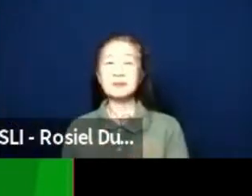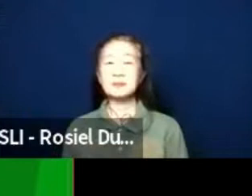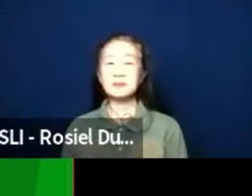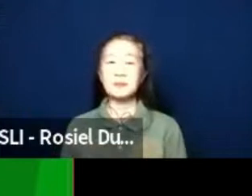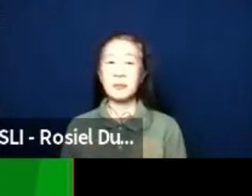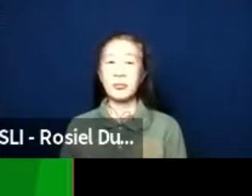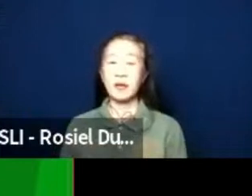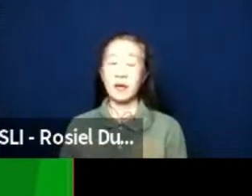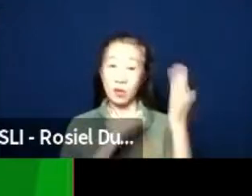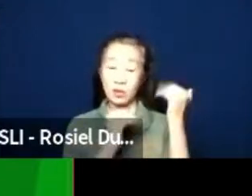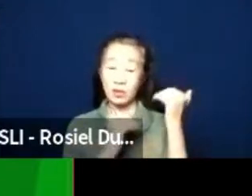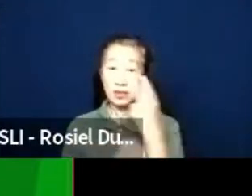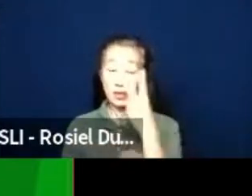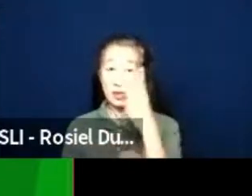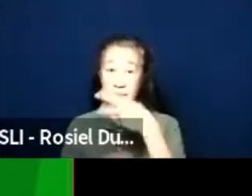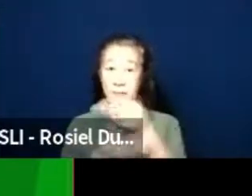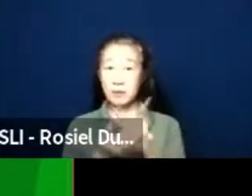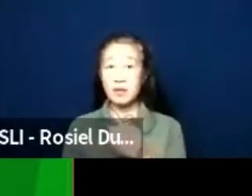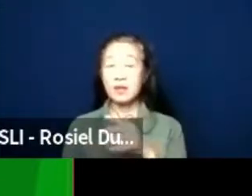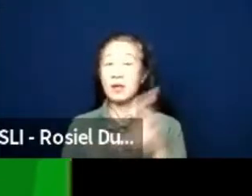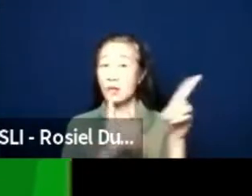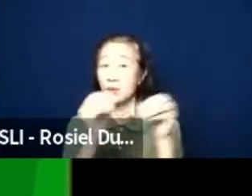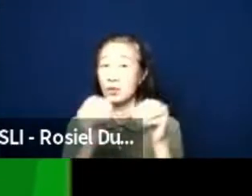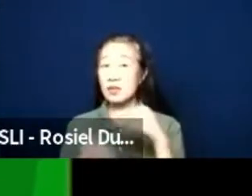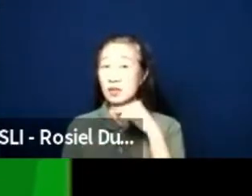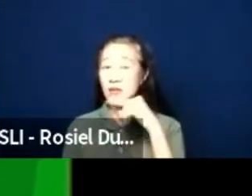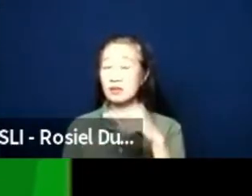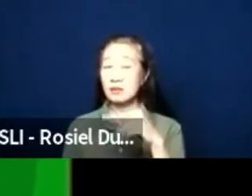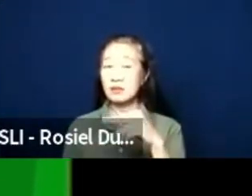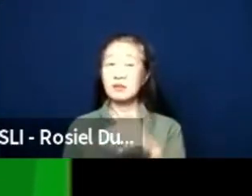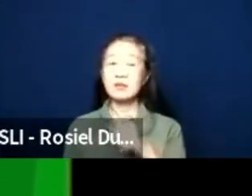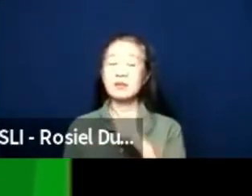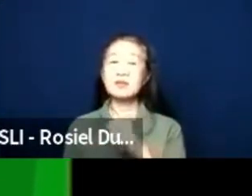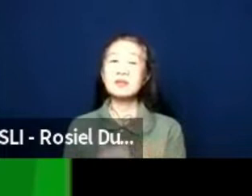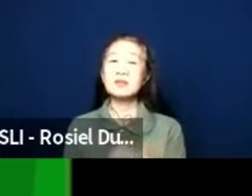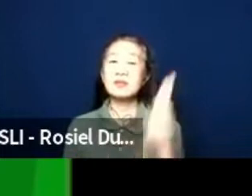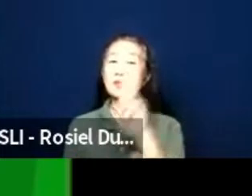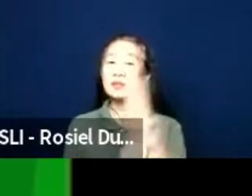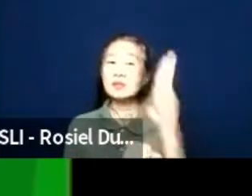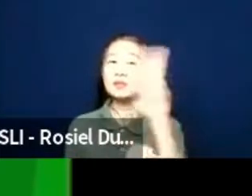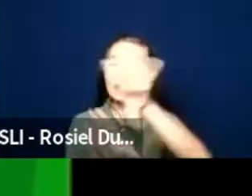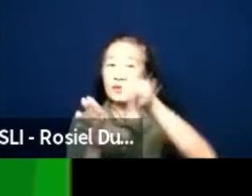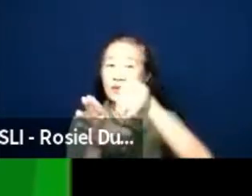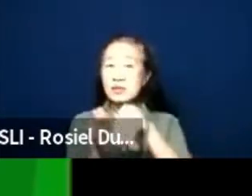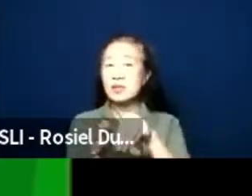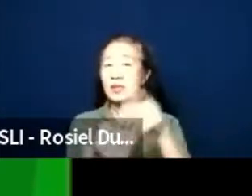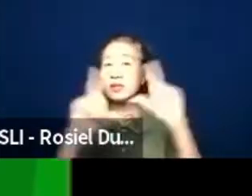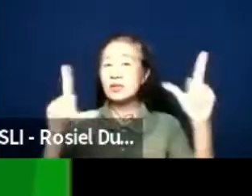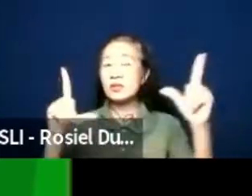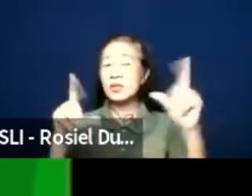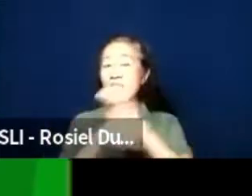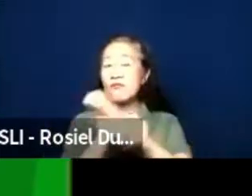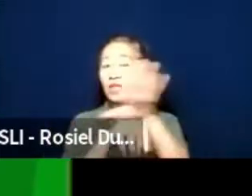I hope you can see this part, the do's and don'ts using the inclusive language. Let's talk about the effective